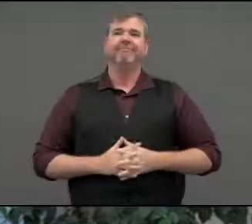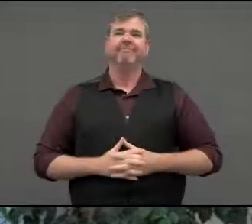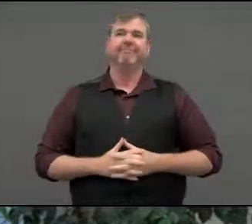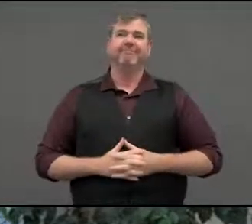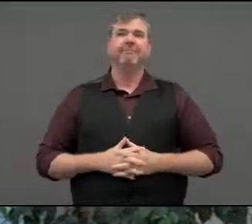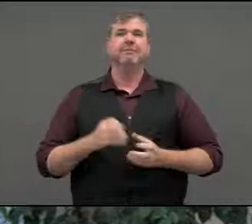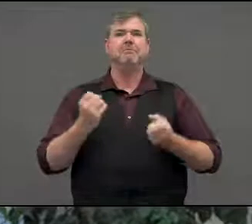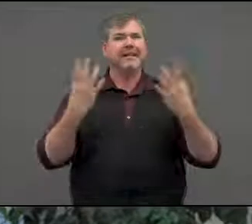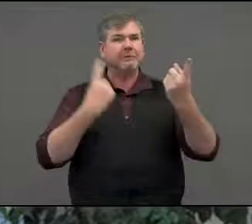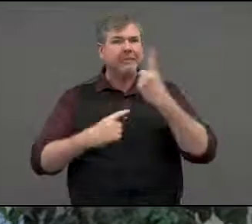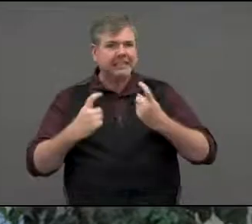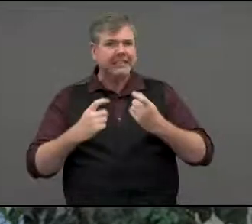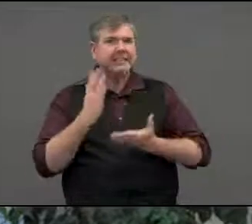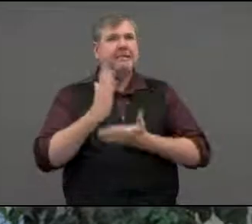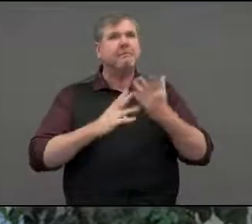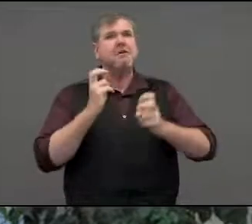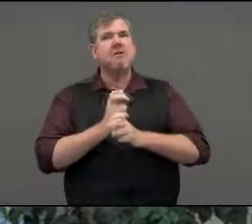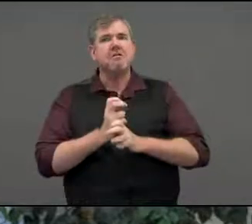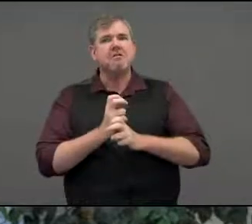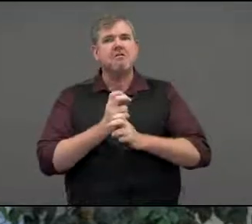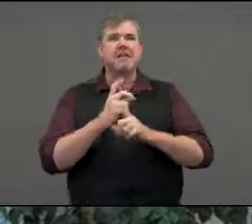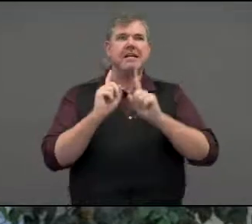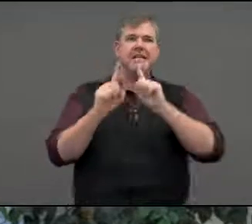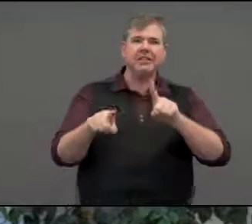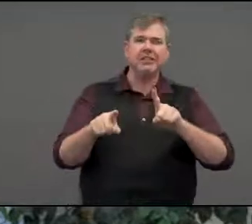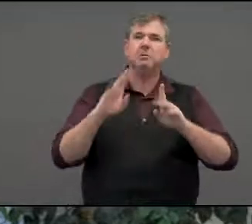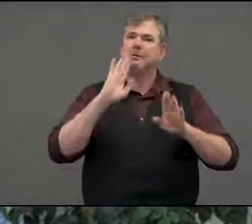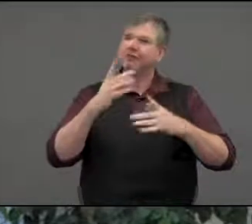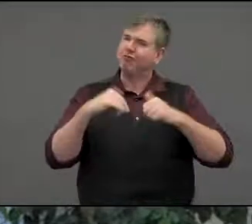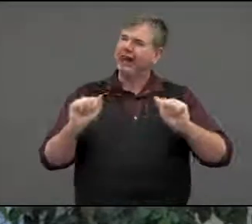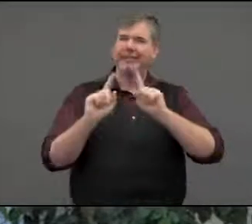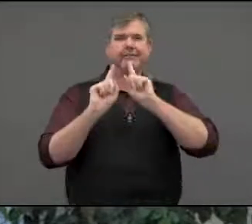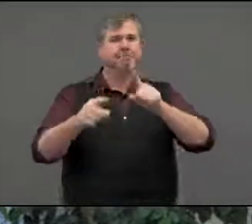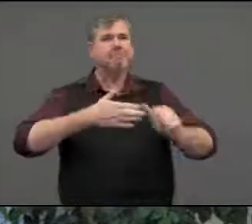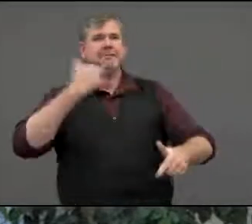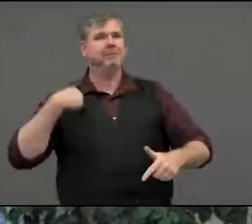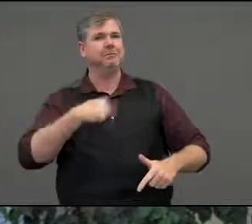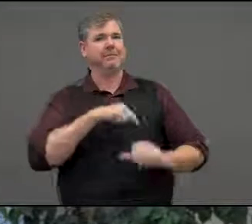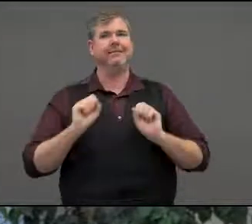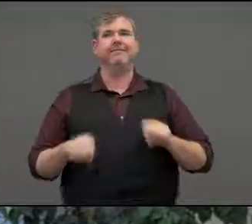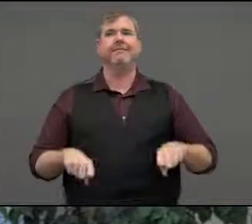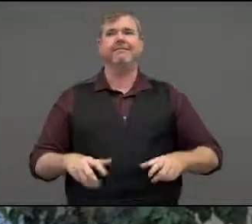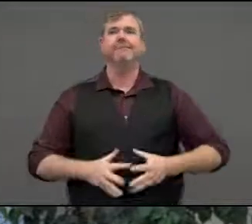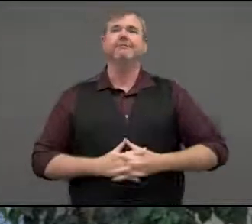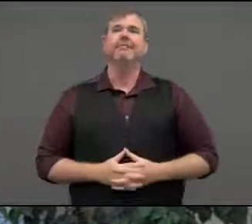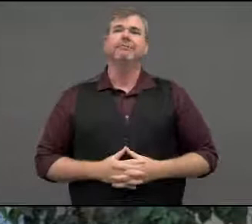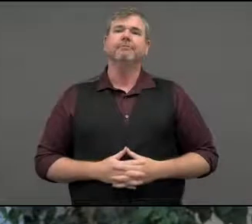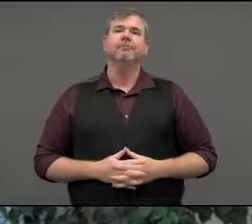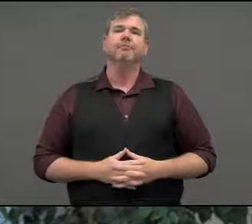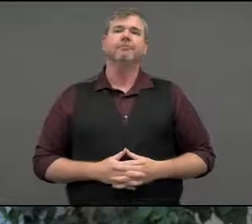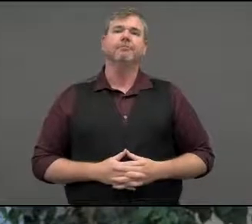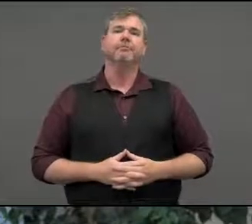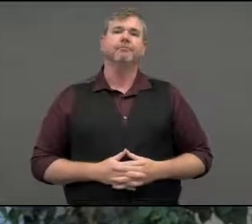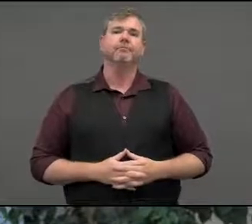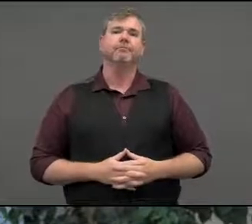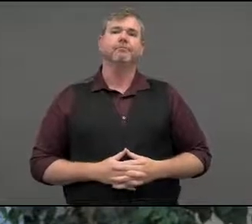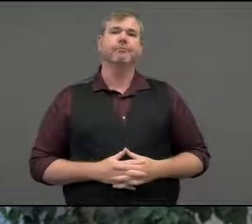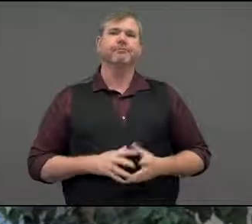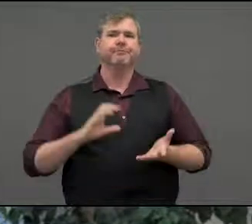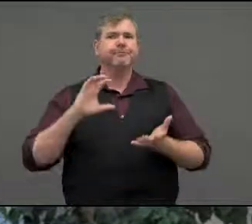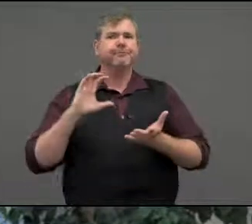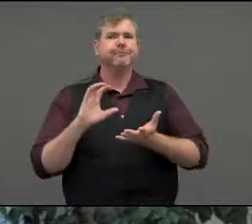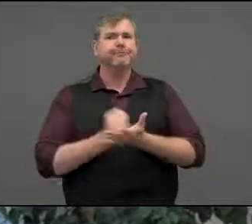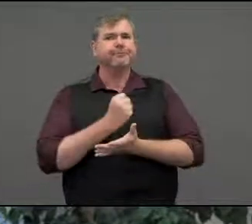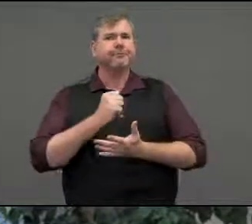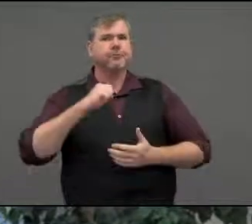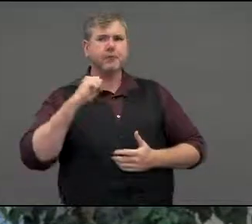available. So let's just kick things off. What should a business do if an employee tests positive